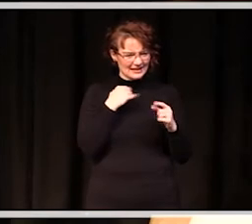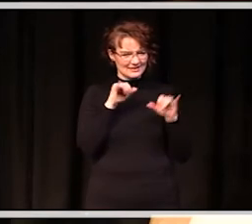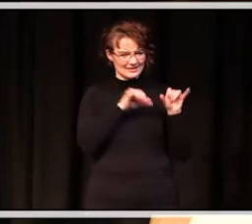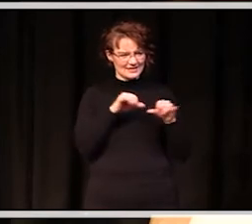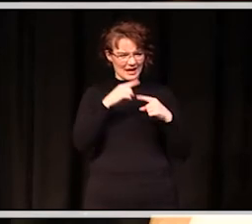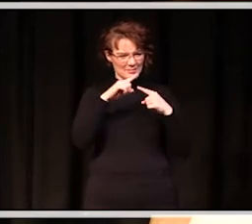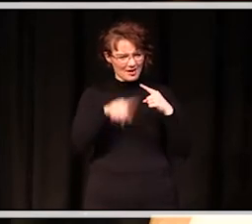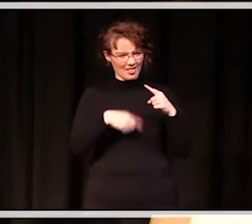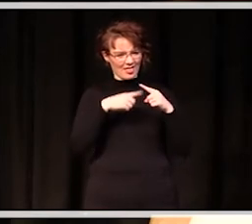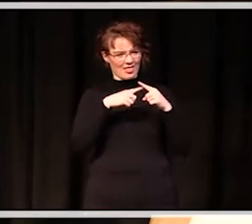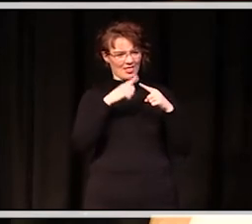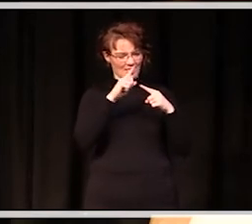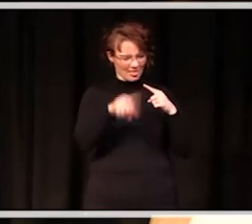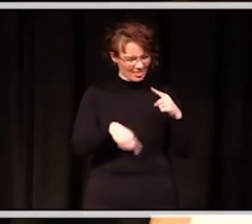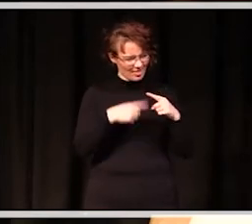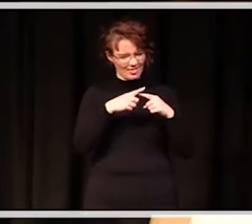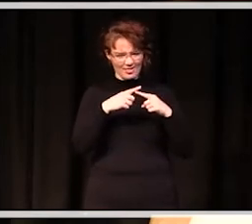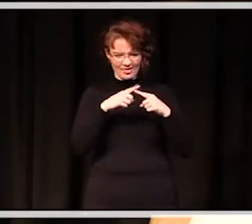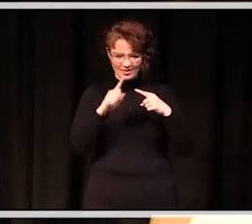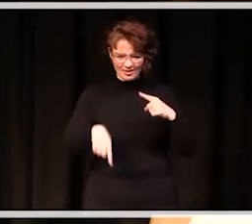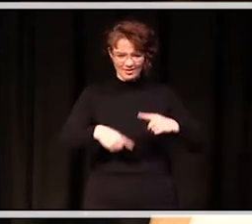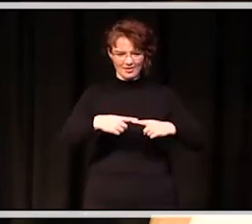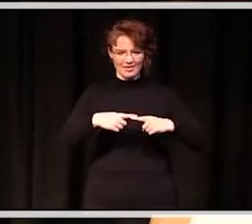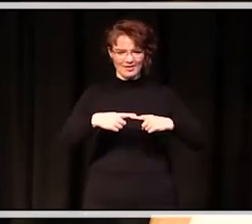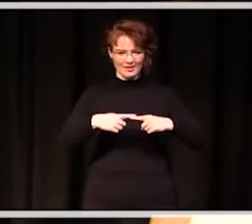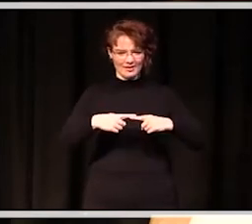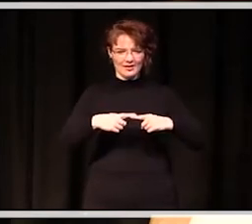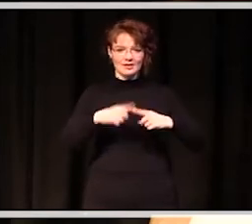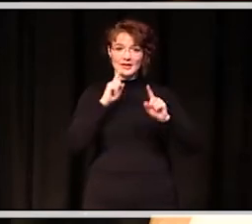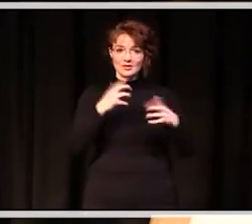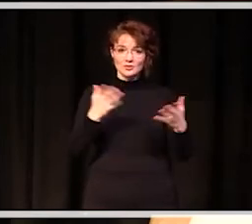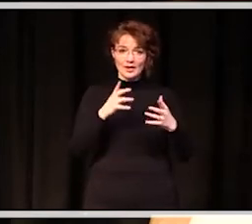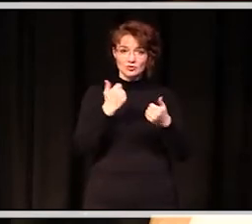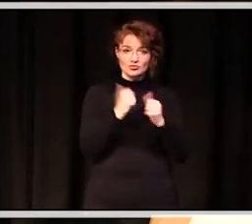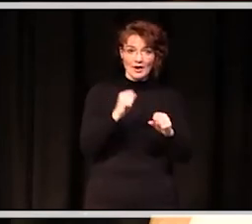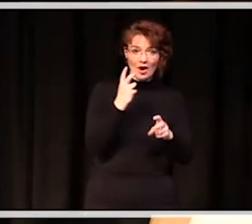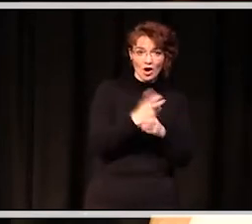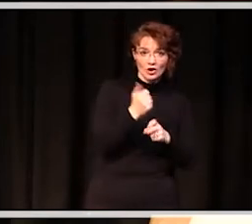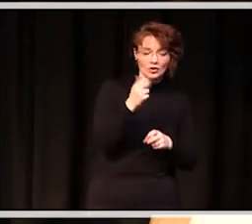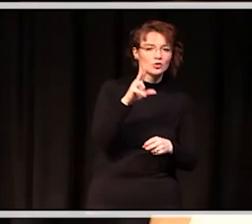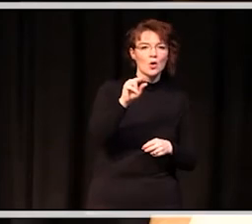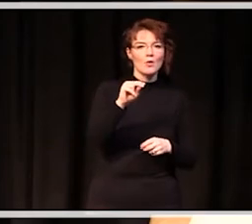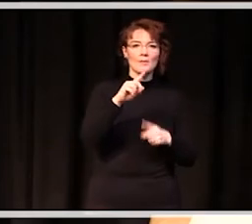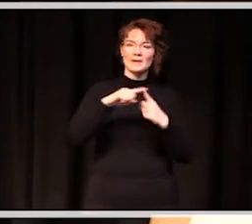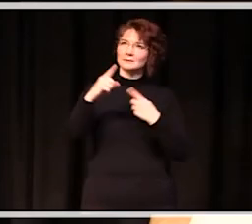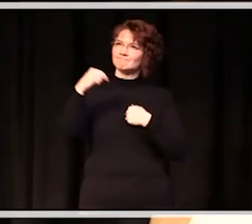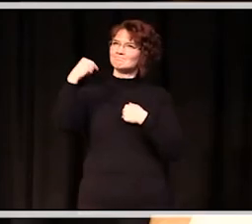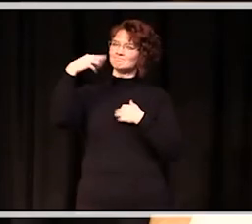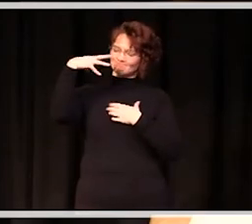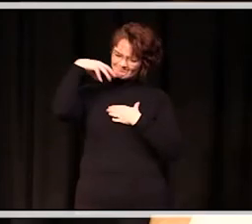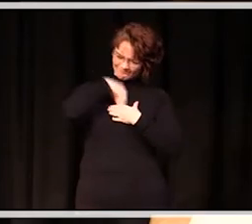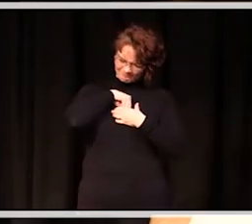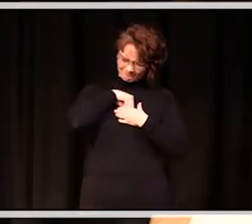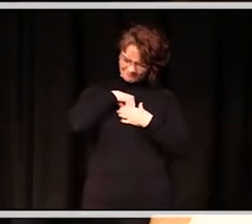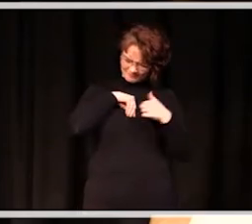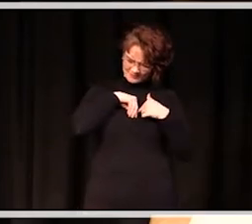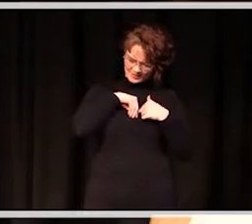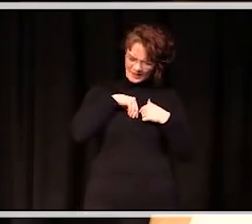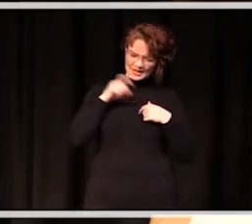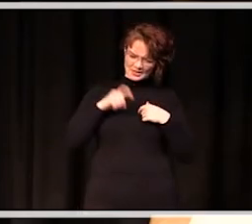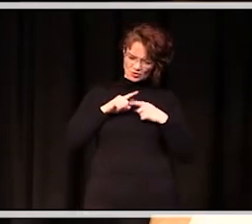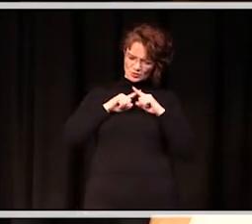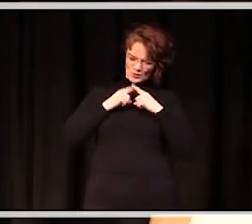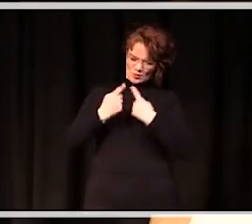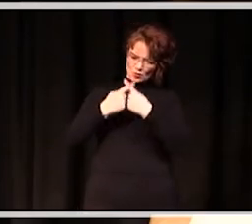been stuck in. And friends, the answer is not trying harder. The answer is, remember, that greater is he that's in us than he that's in the world. So what we need to